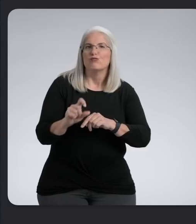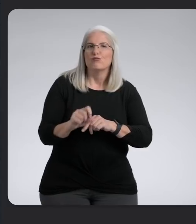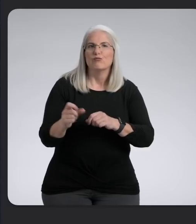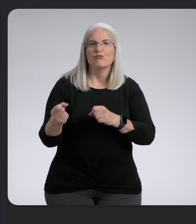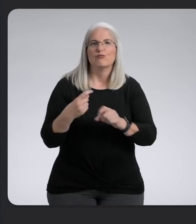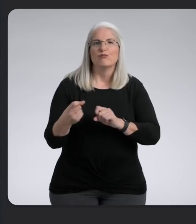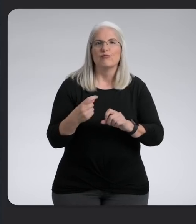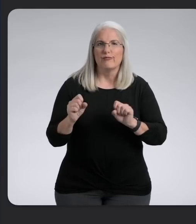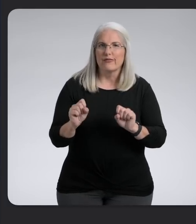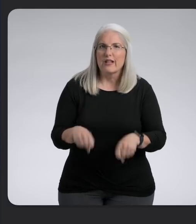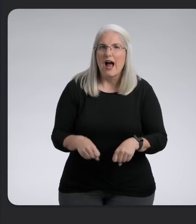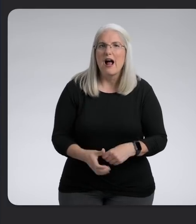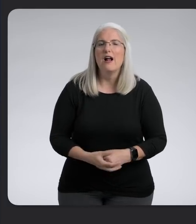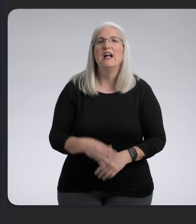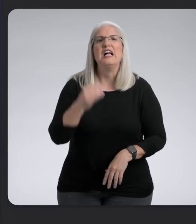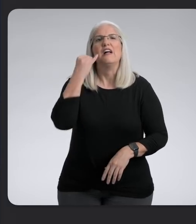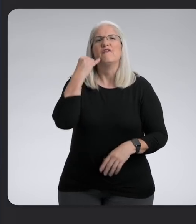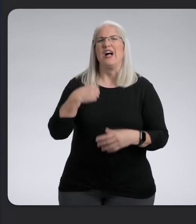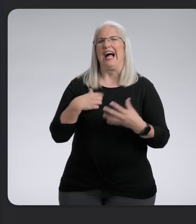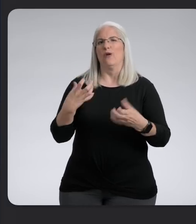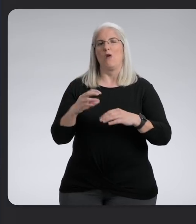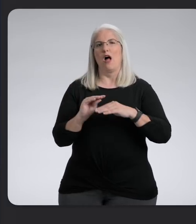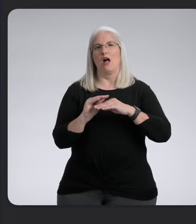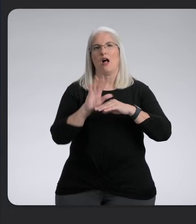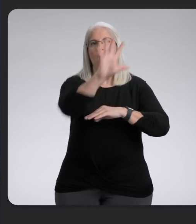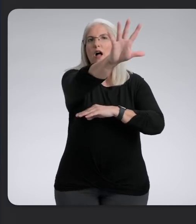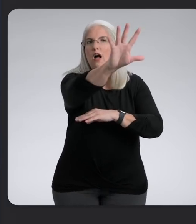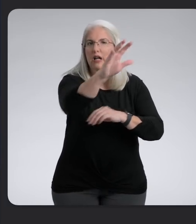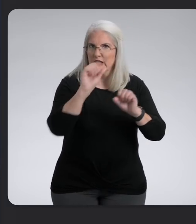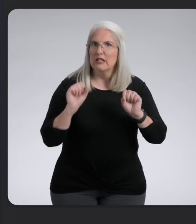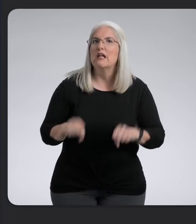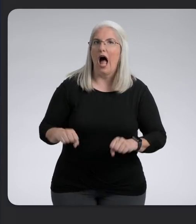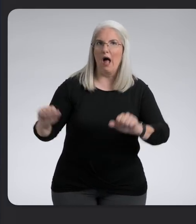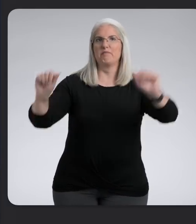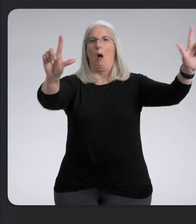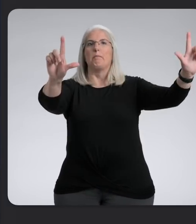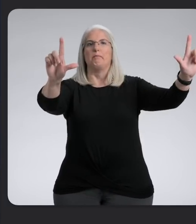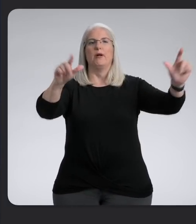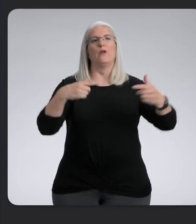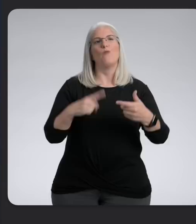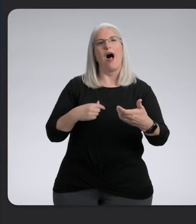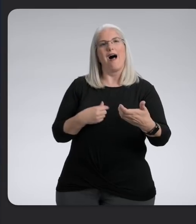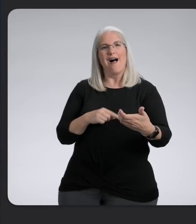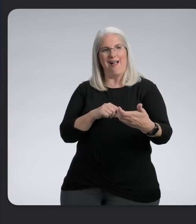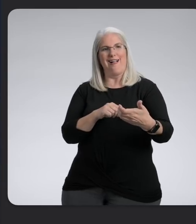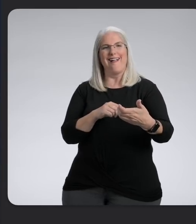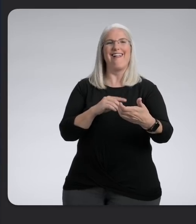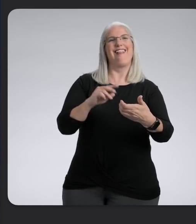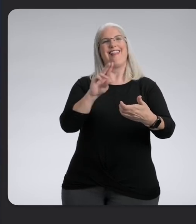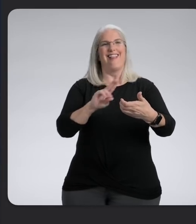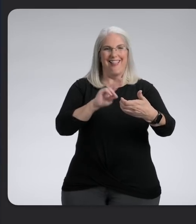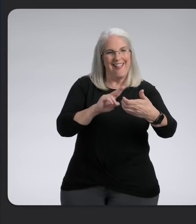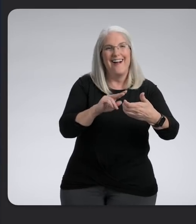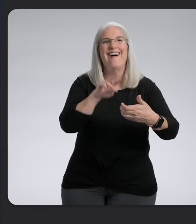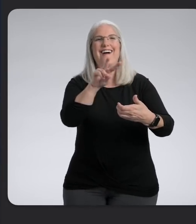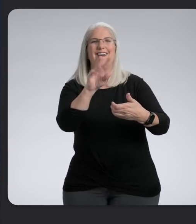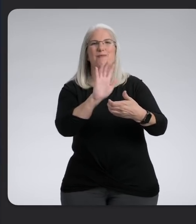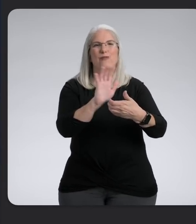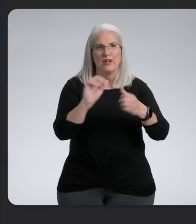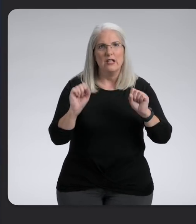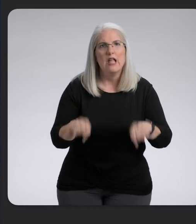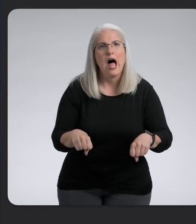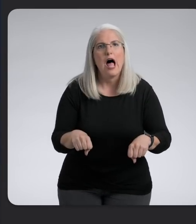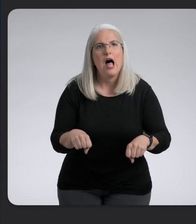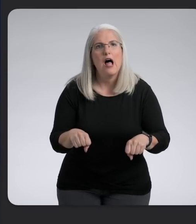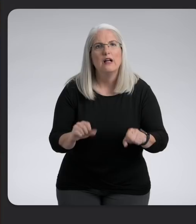for a bigger screen, you can extend the video to your Apple TV and watch it there while sharing the moment with your friends over FaceTime